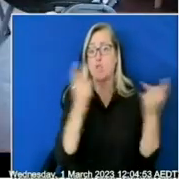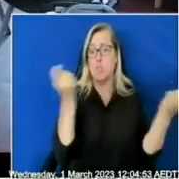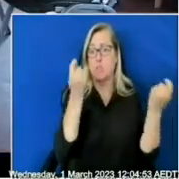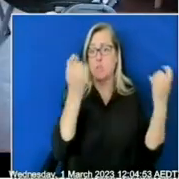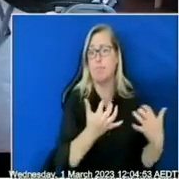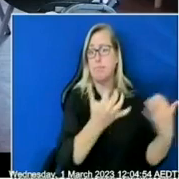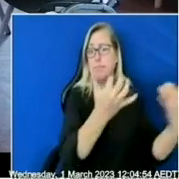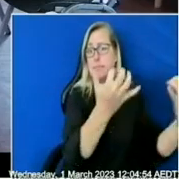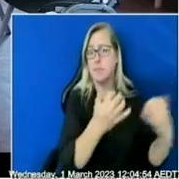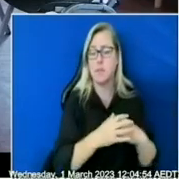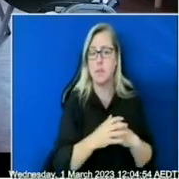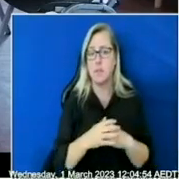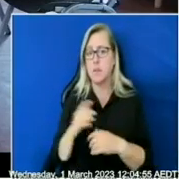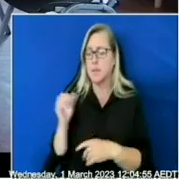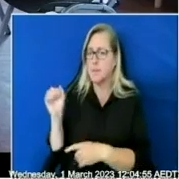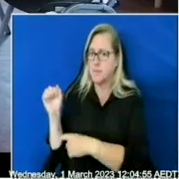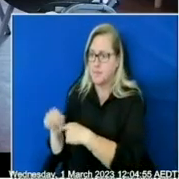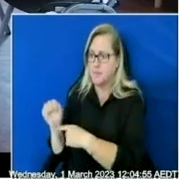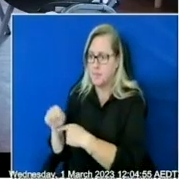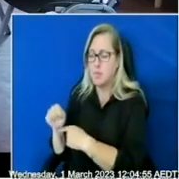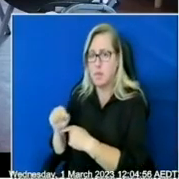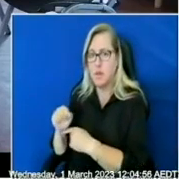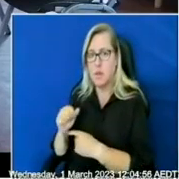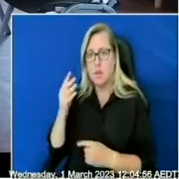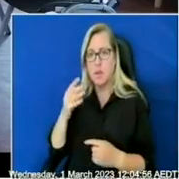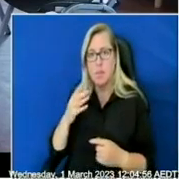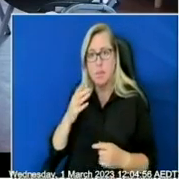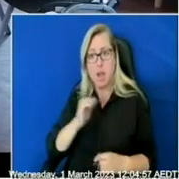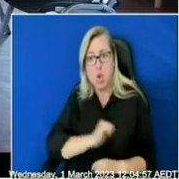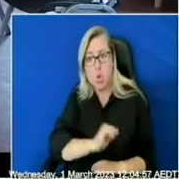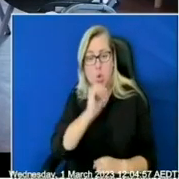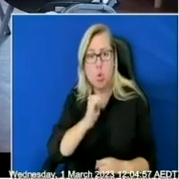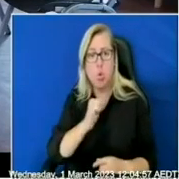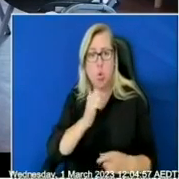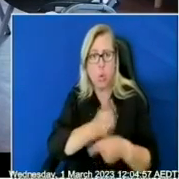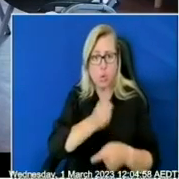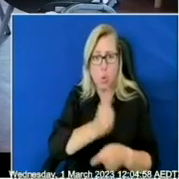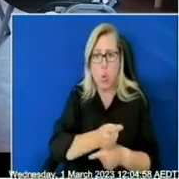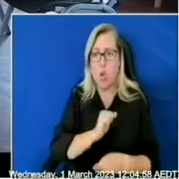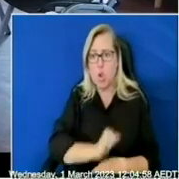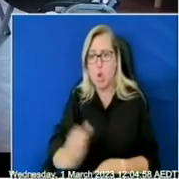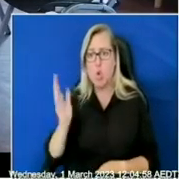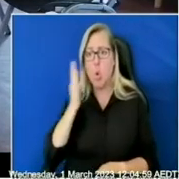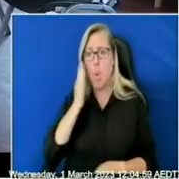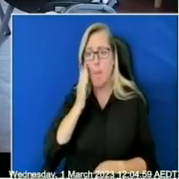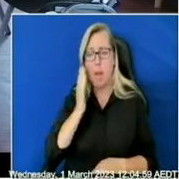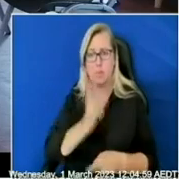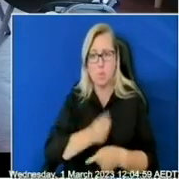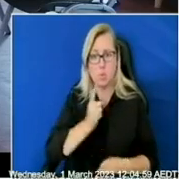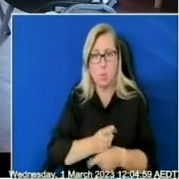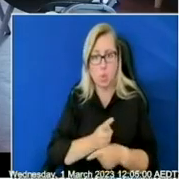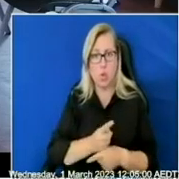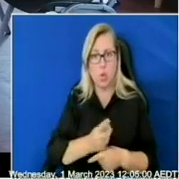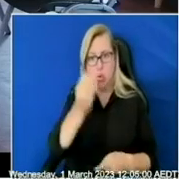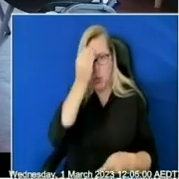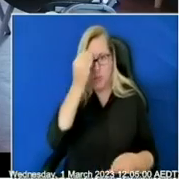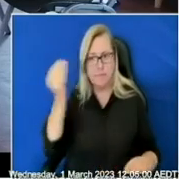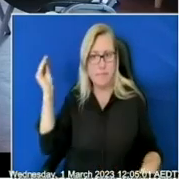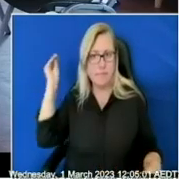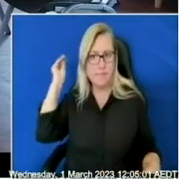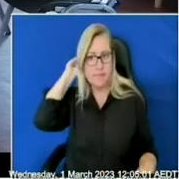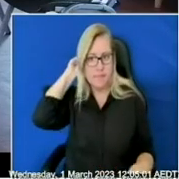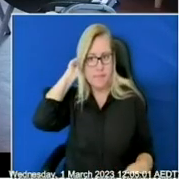stay with me, right? Yeah. You know, everybody's having a cup of tea, and it's... What does it... What are you doing? What are we doing